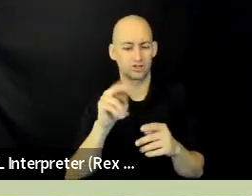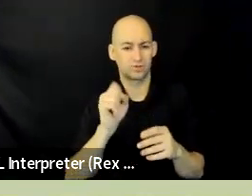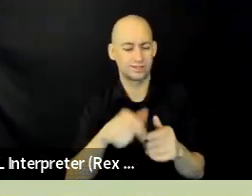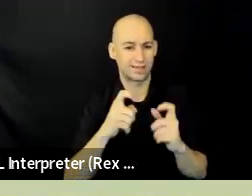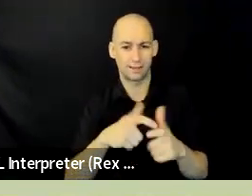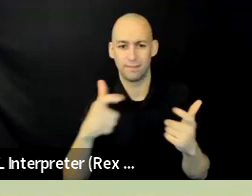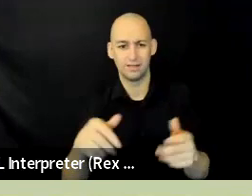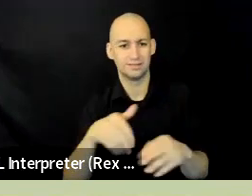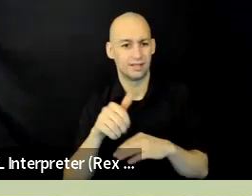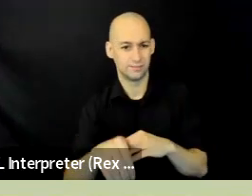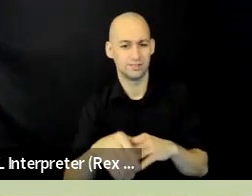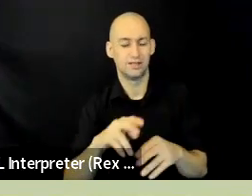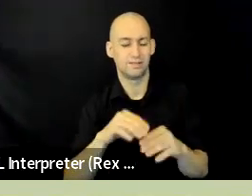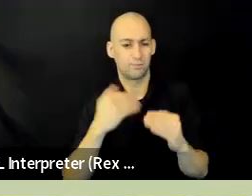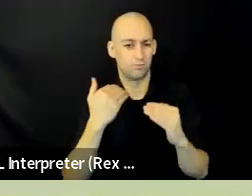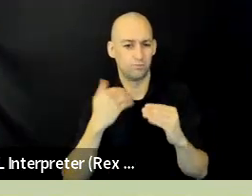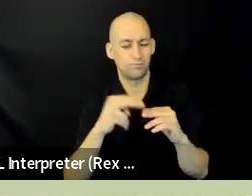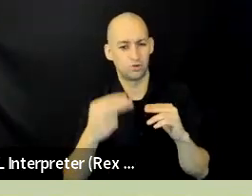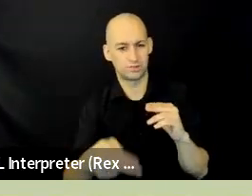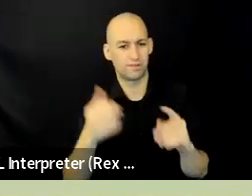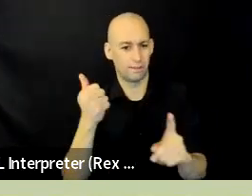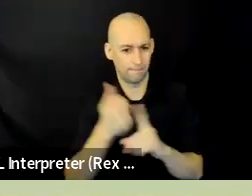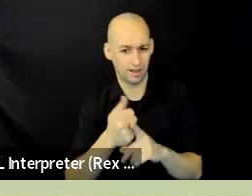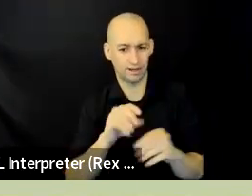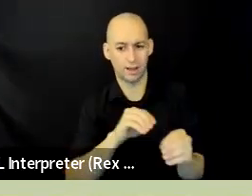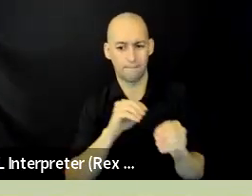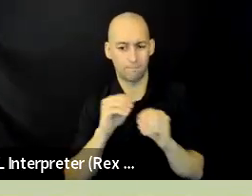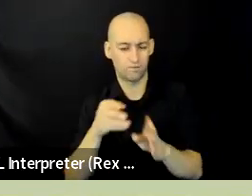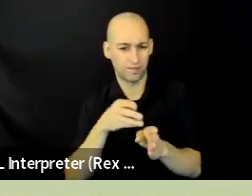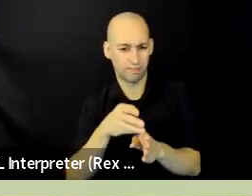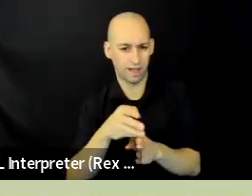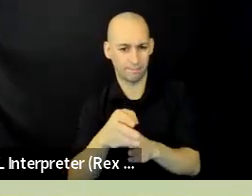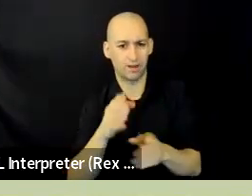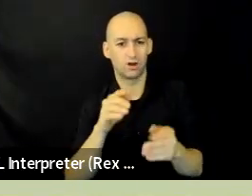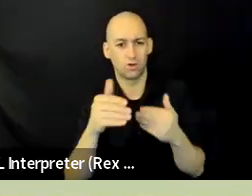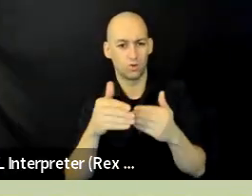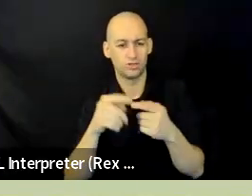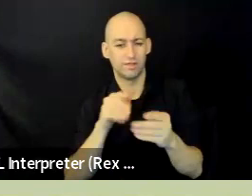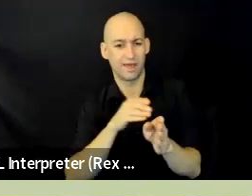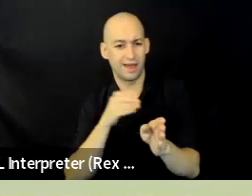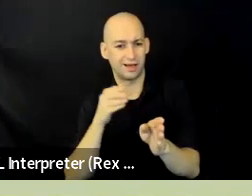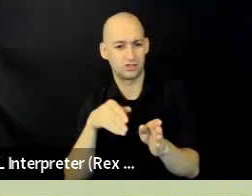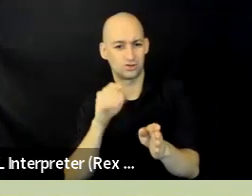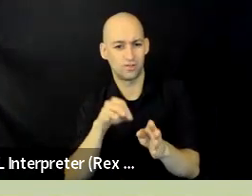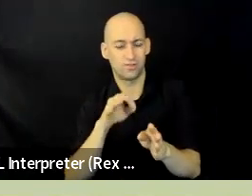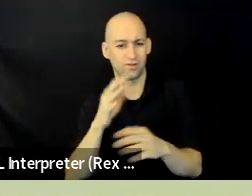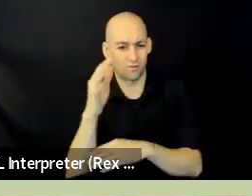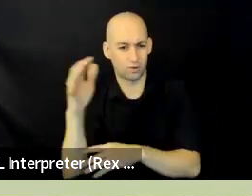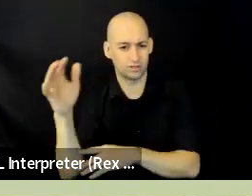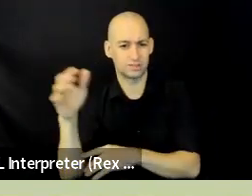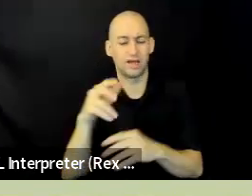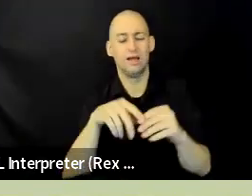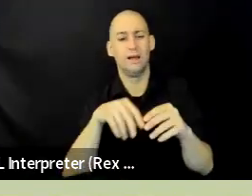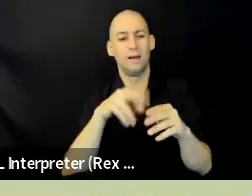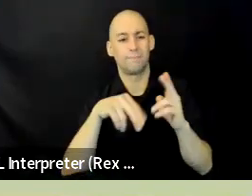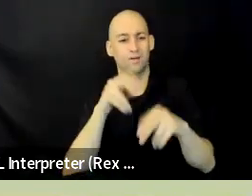minimize impacts as much as possible, moving this alignment as close to the edge of the forest as we can, and building a bridge over an